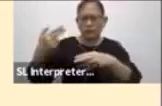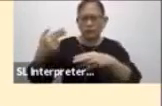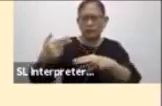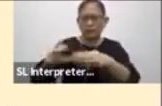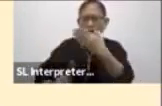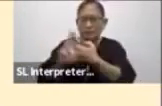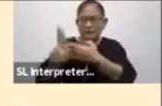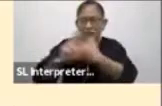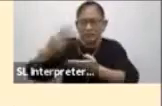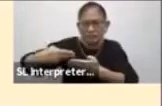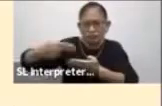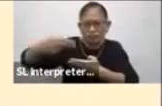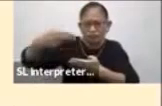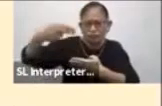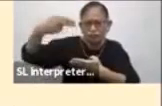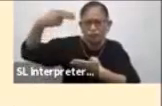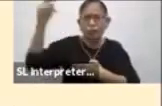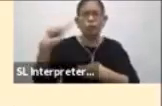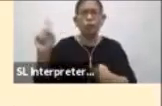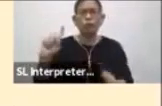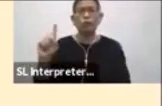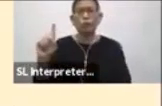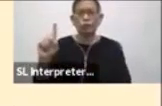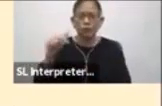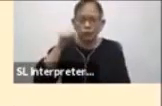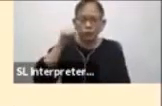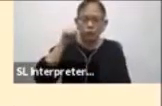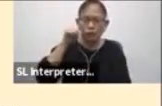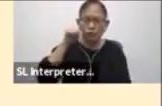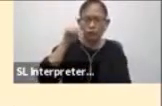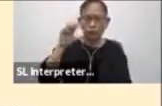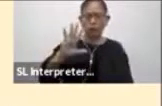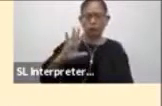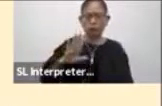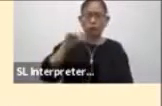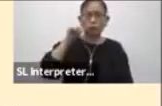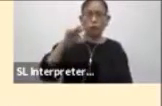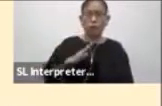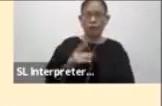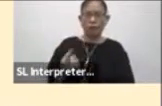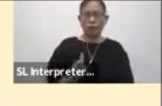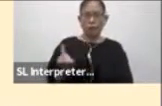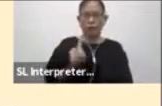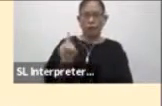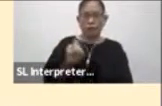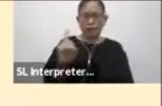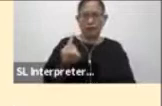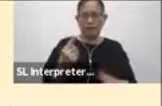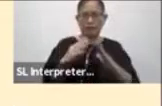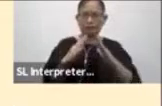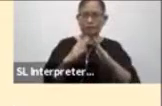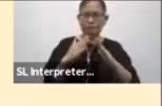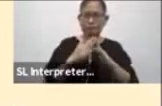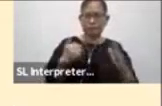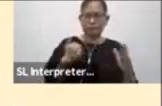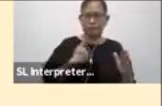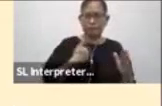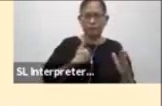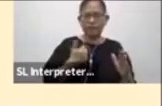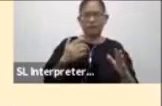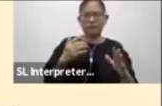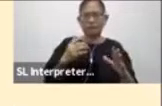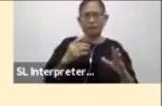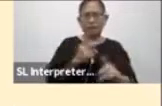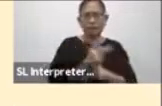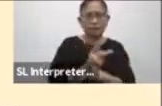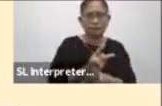women who live to, by themselves, women household heads